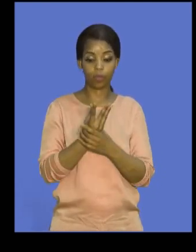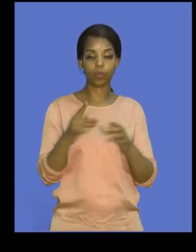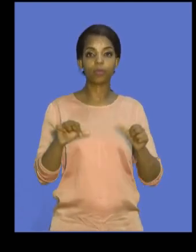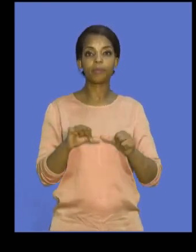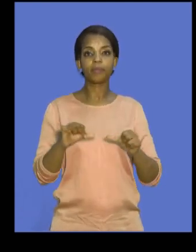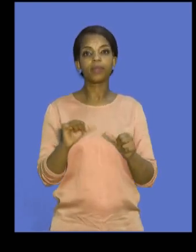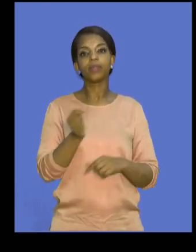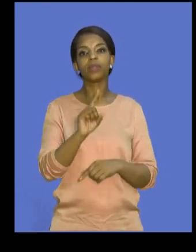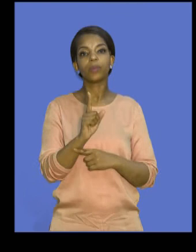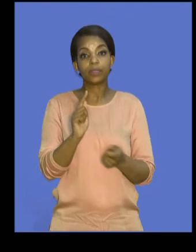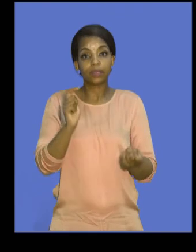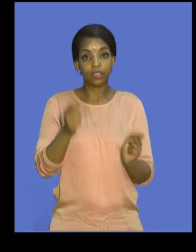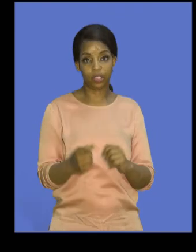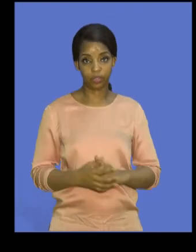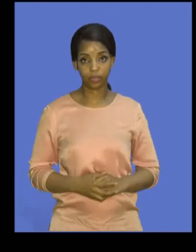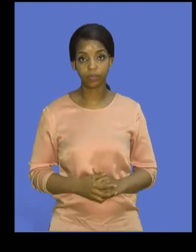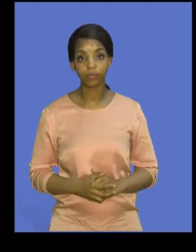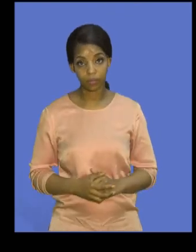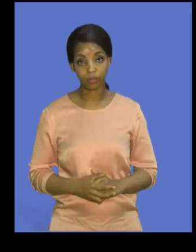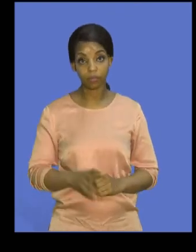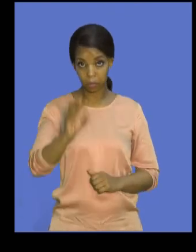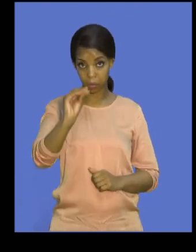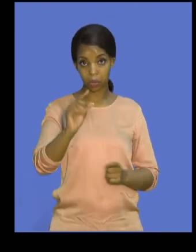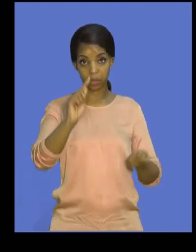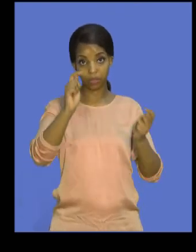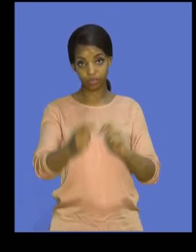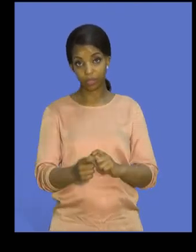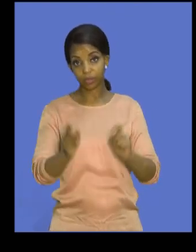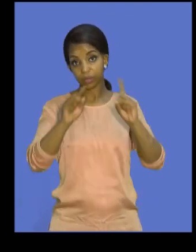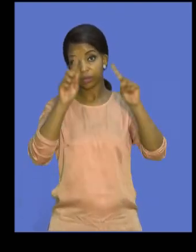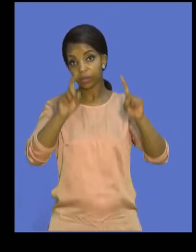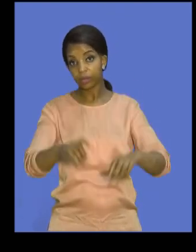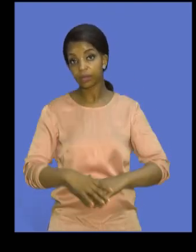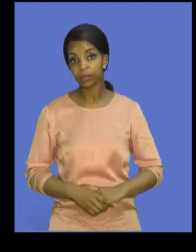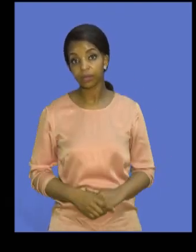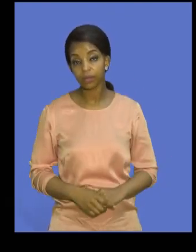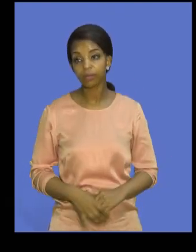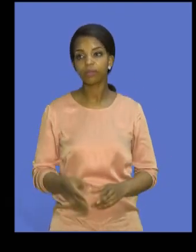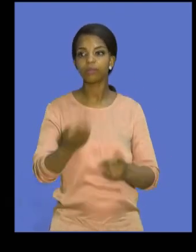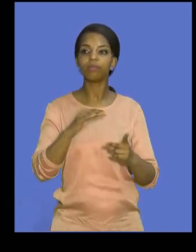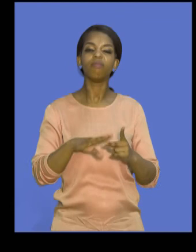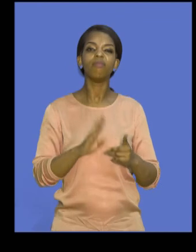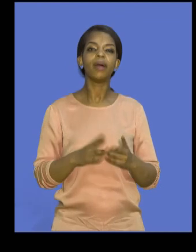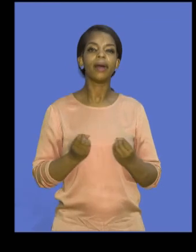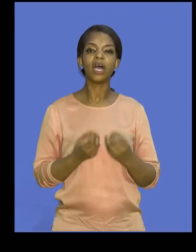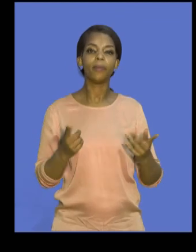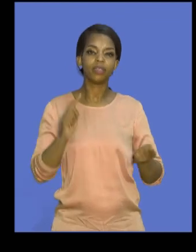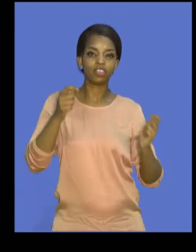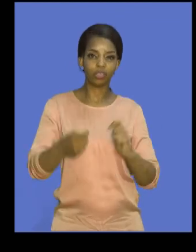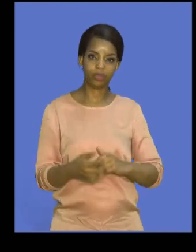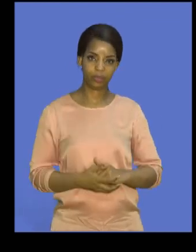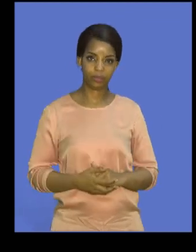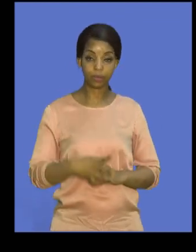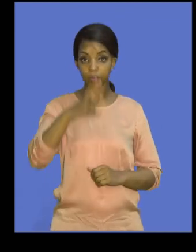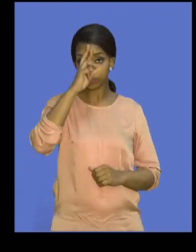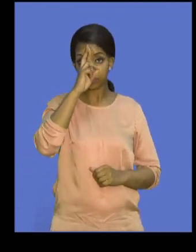there a change in the pattern? Also, what will then be the rate of change? And remember, our rate of change will be